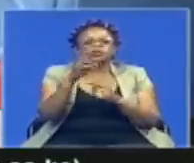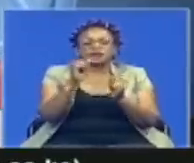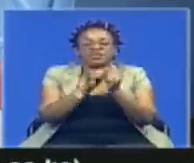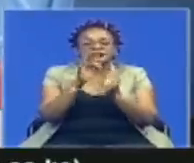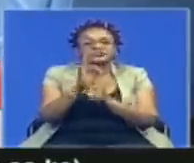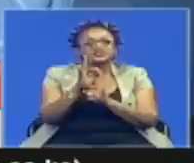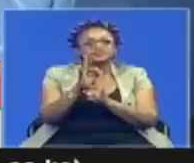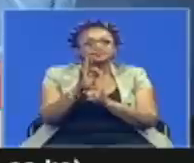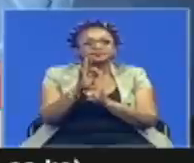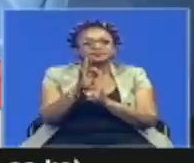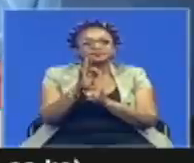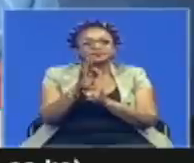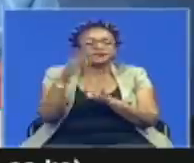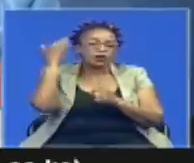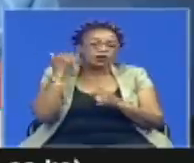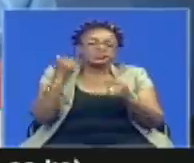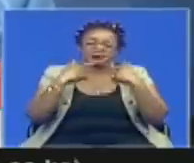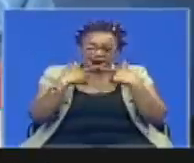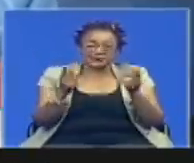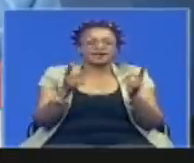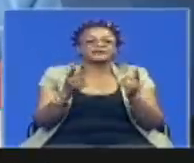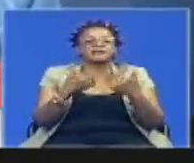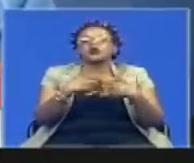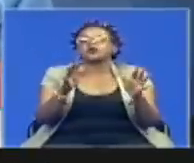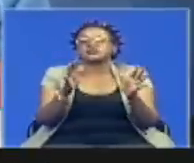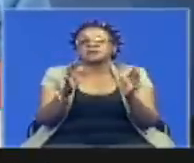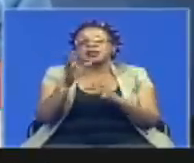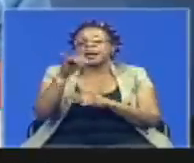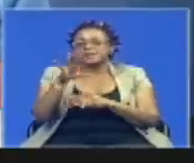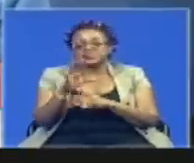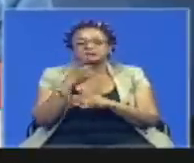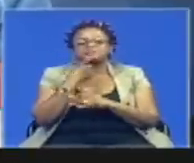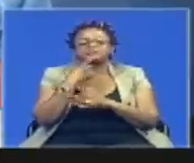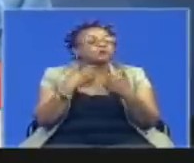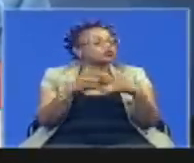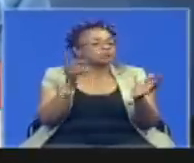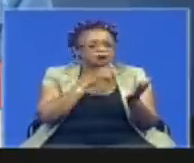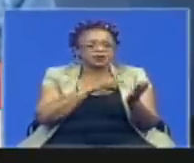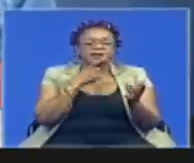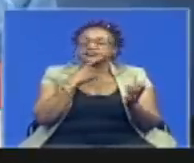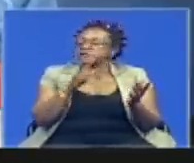2013, the court declared that they had lost. IBC declared they had lost. They said they had not lost.